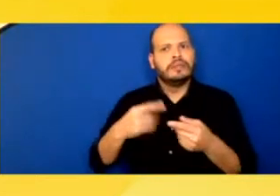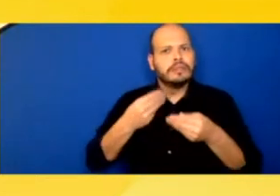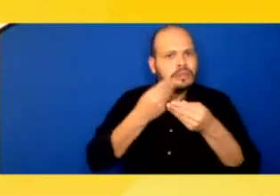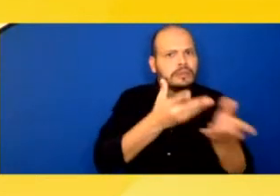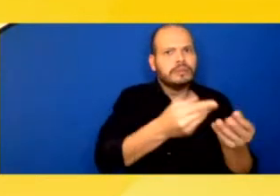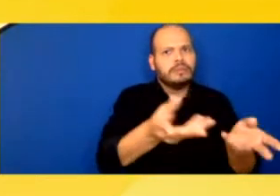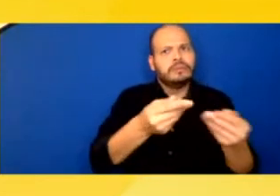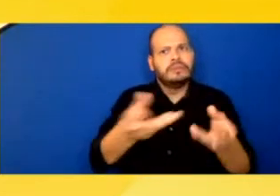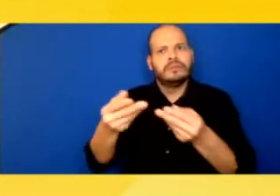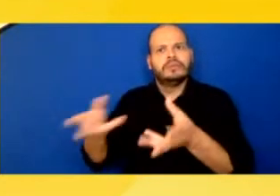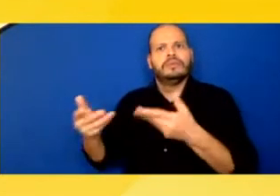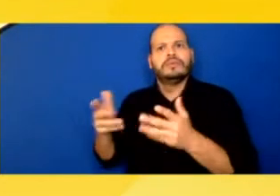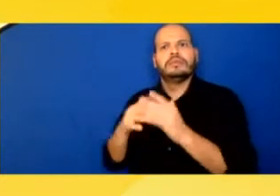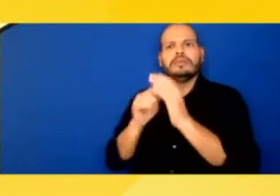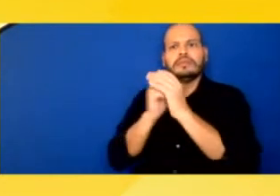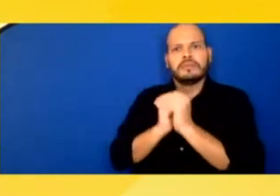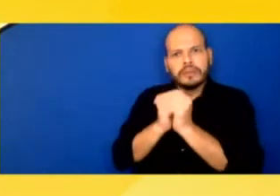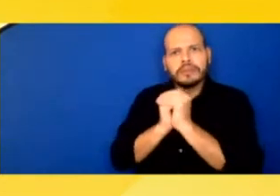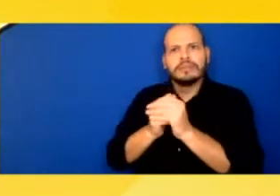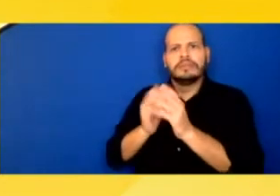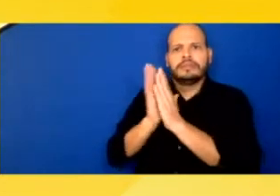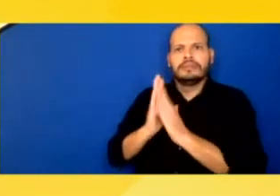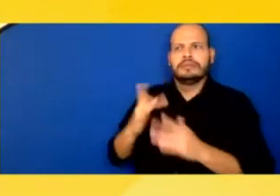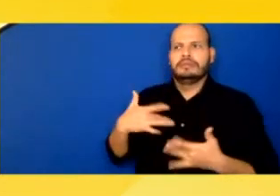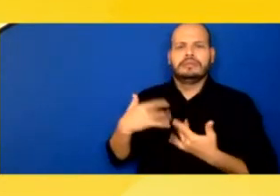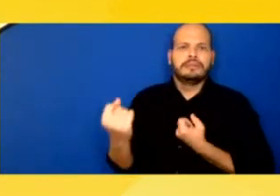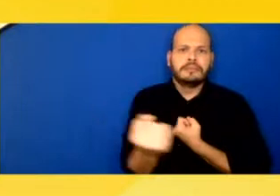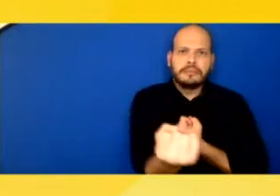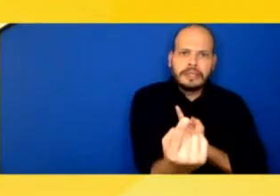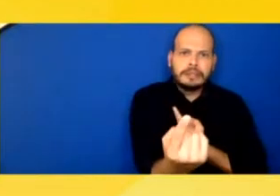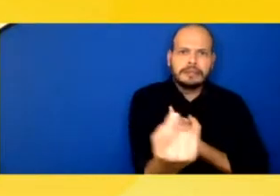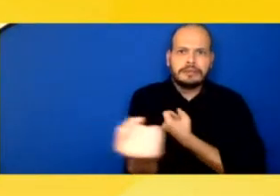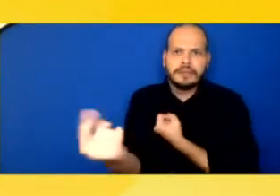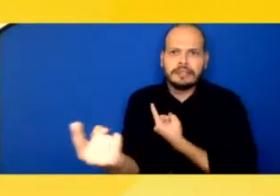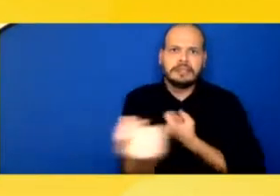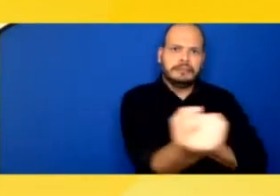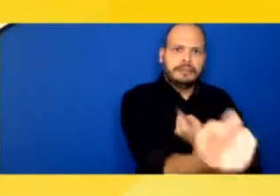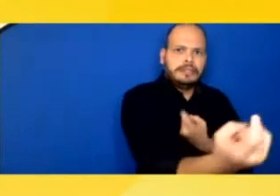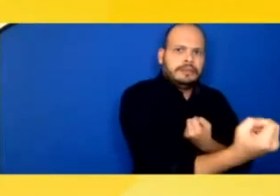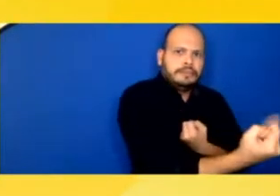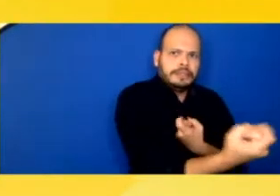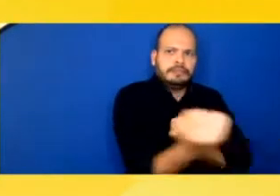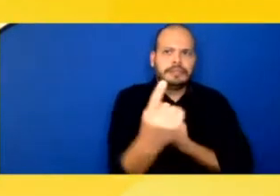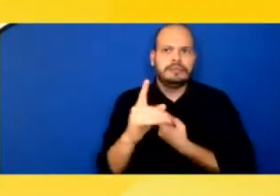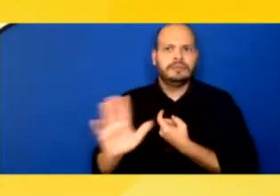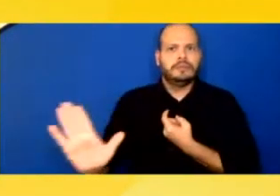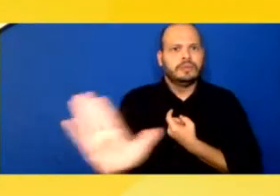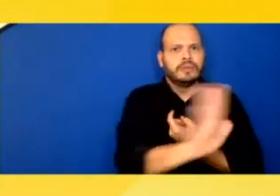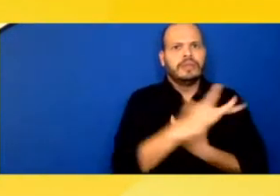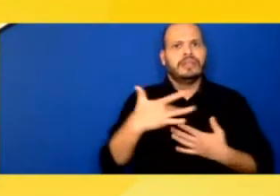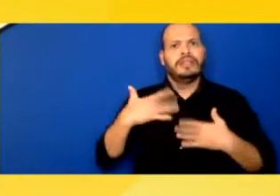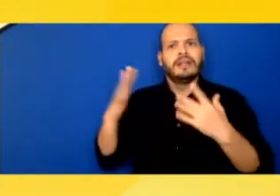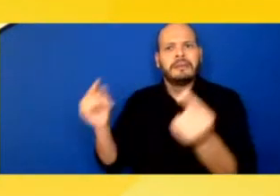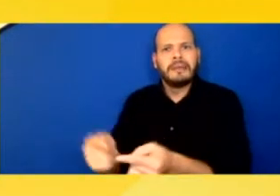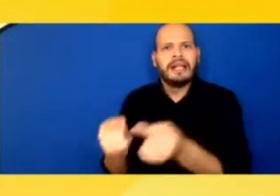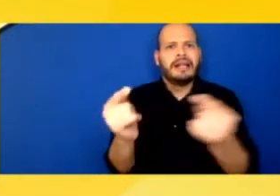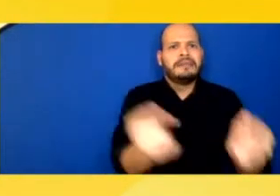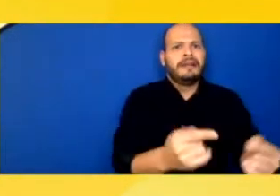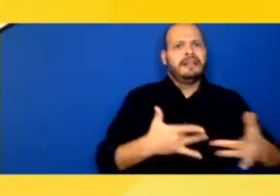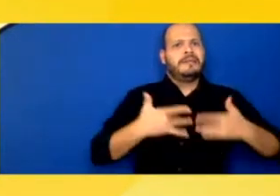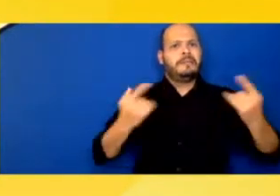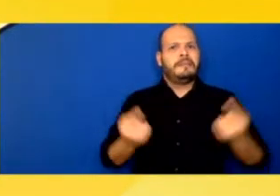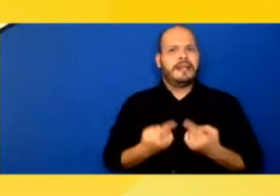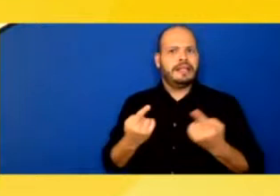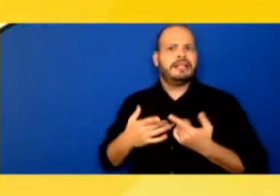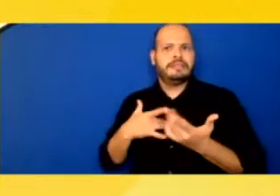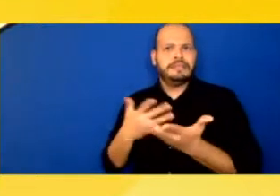to understand and hear people in pain and to be near to trauma that otherwise is distant from us. Let us